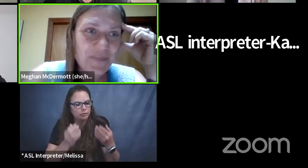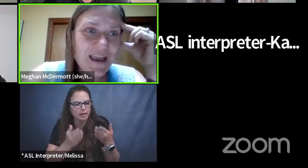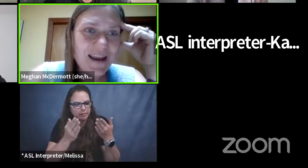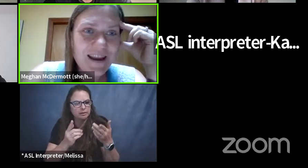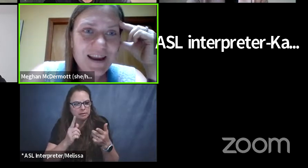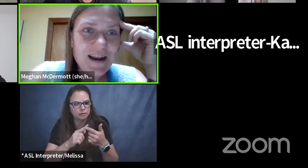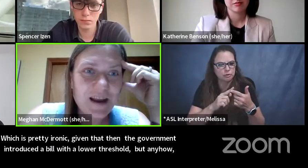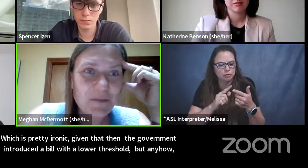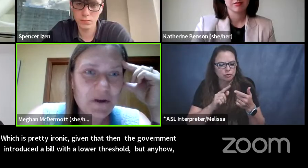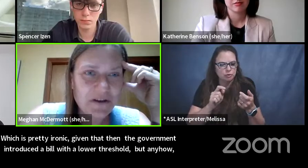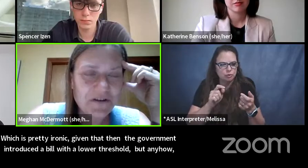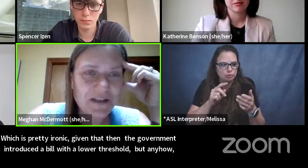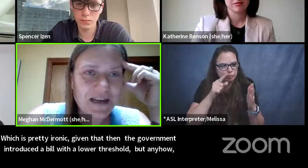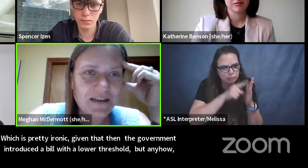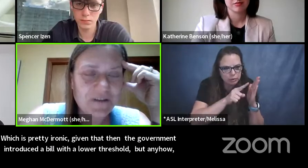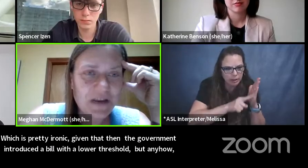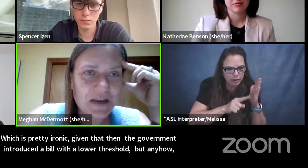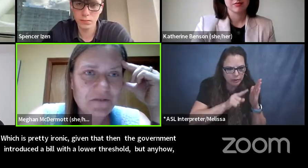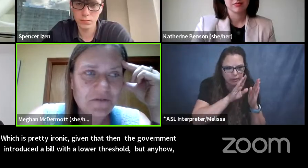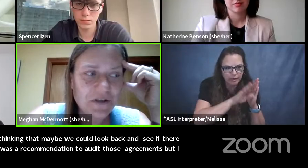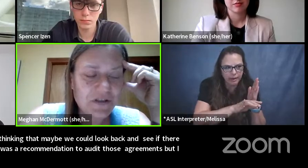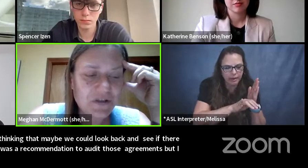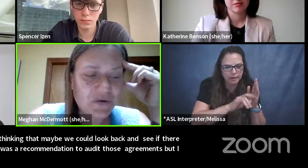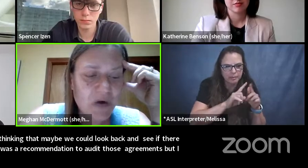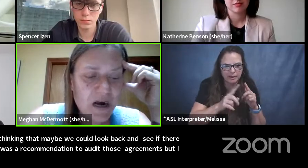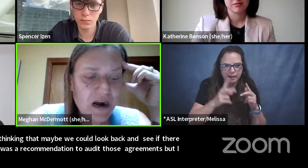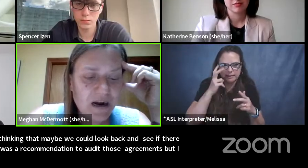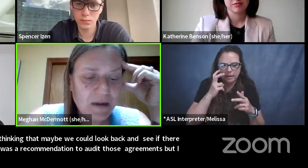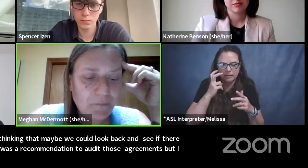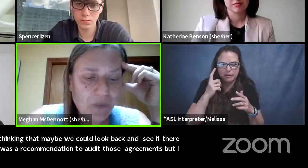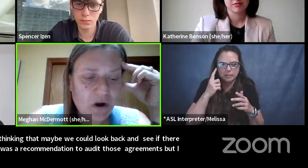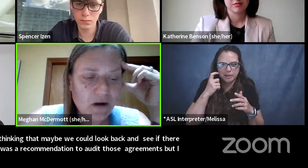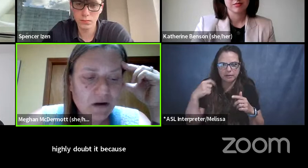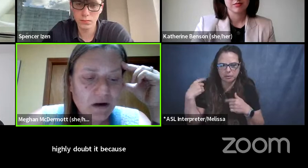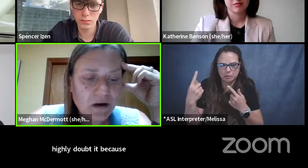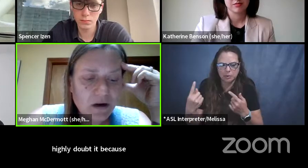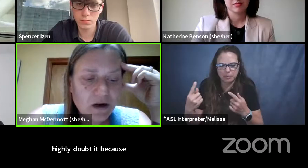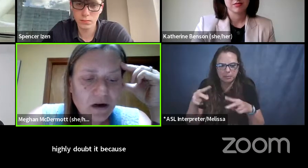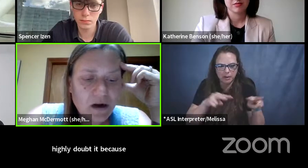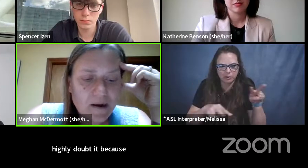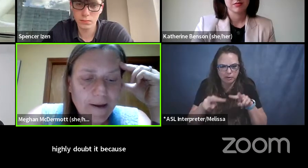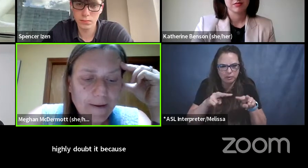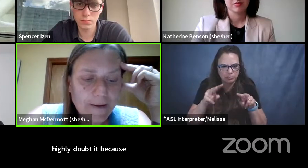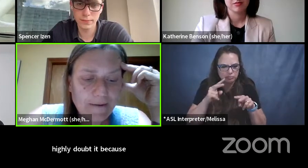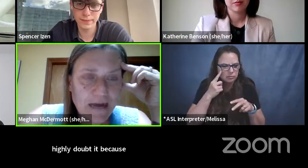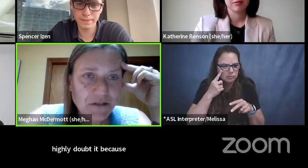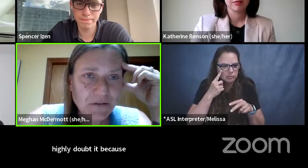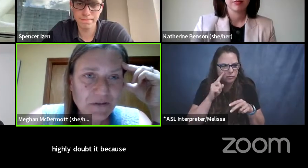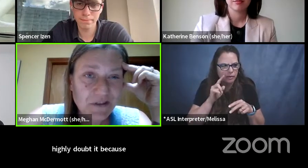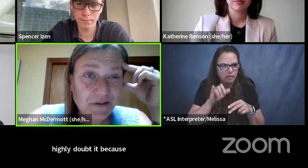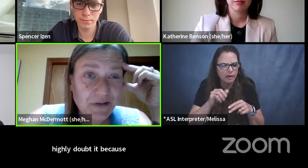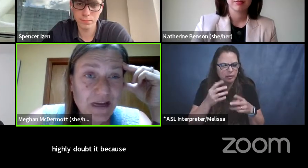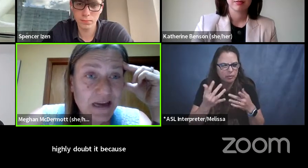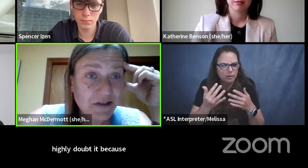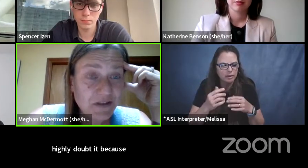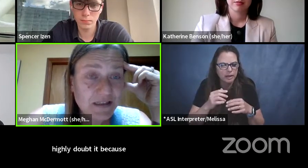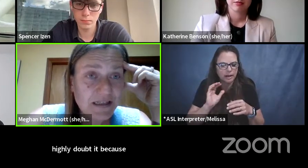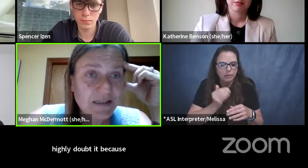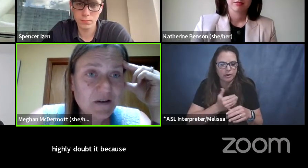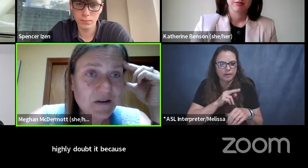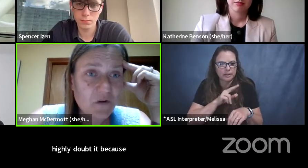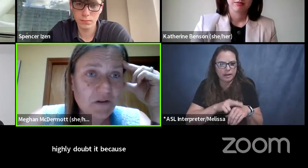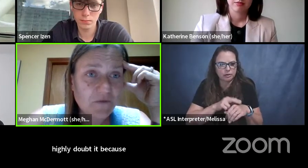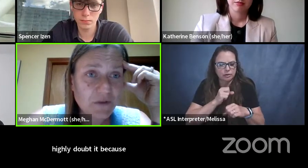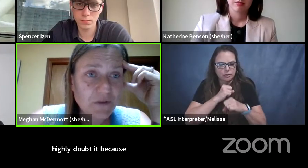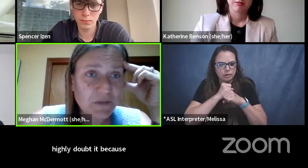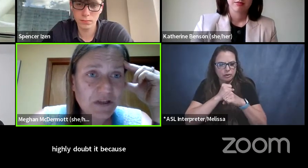um, uh, monitoring that and looking out for it too. Um, our national security agencies